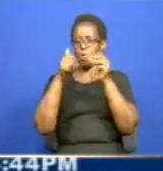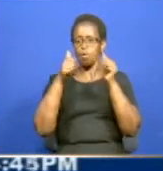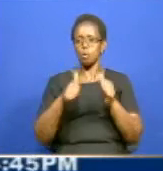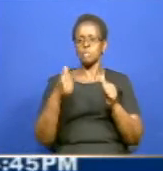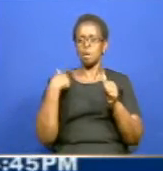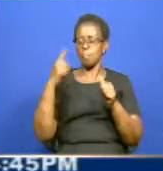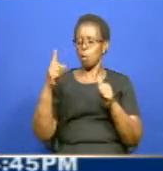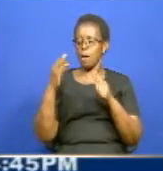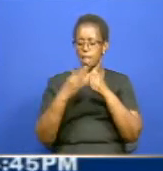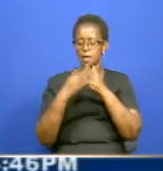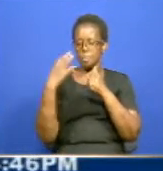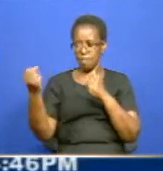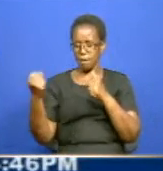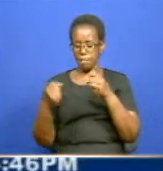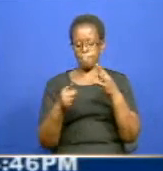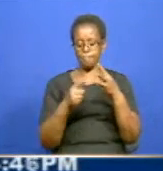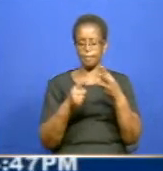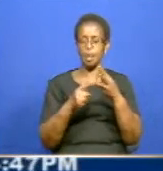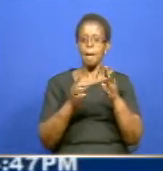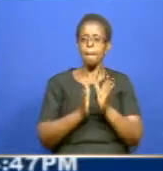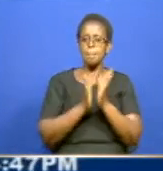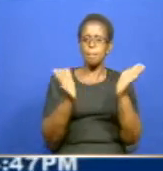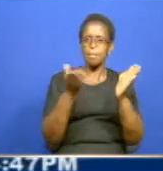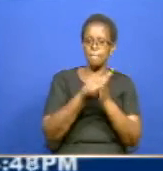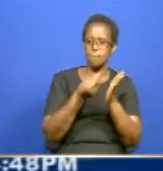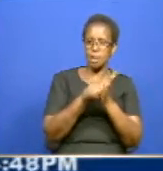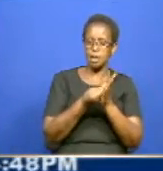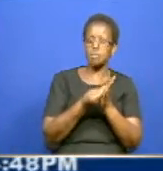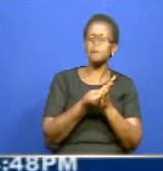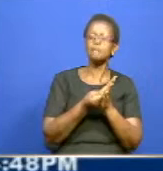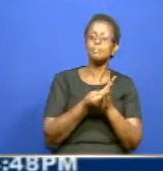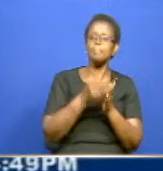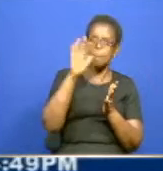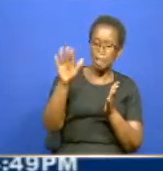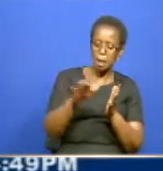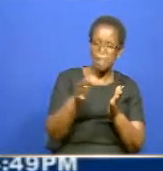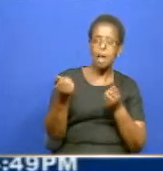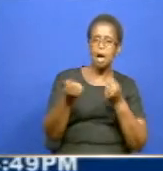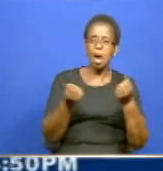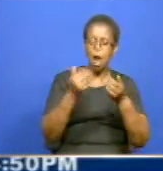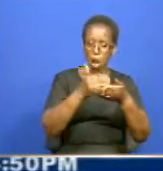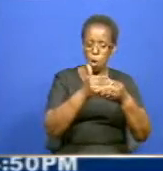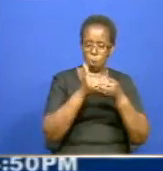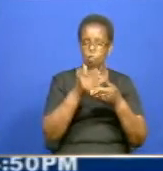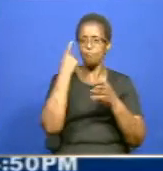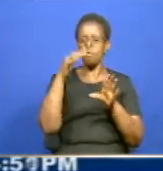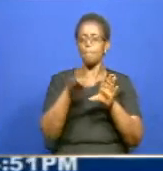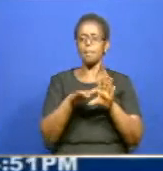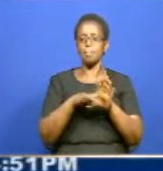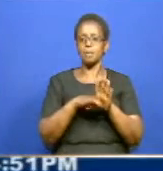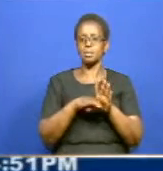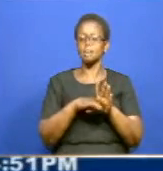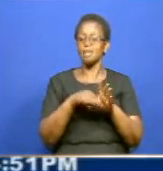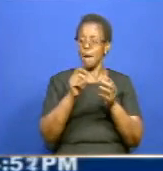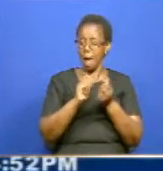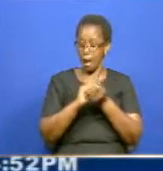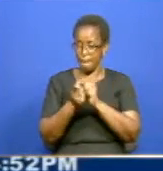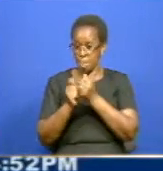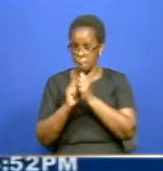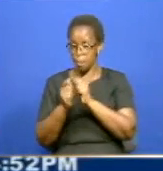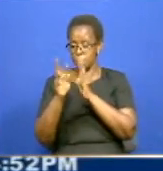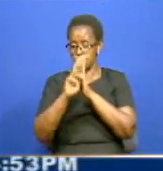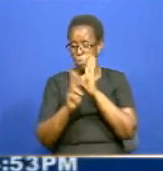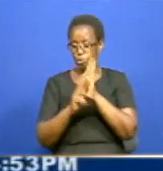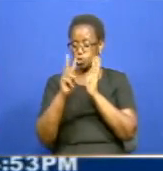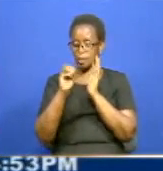3, the Public Finance Management Parliamentary Car Loan for Members Scheme Fund, amendment of regulations 2020,